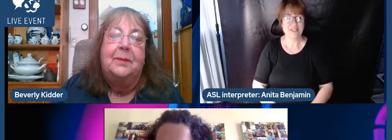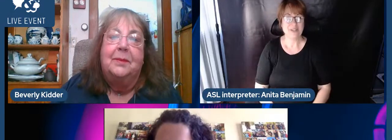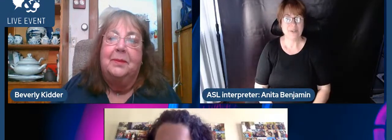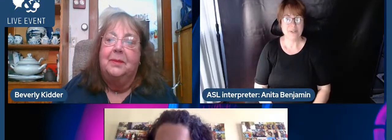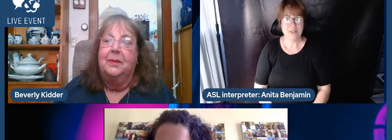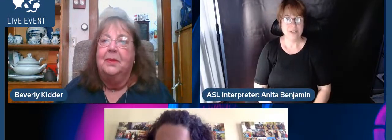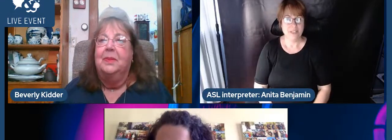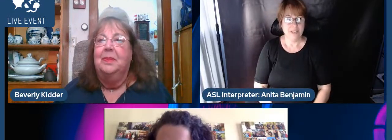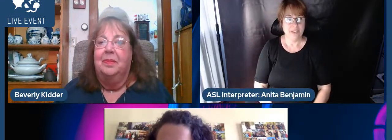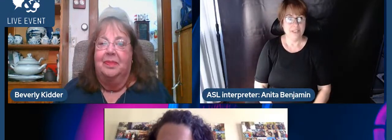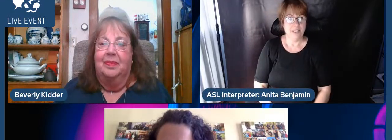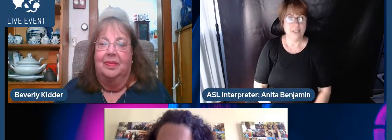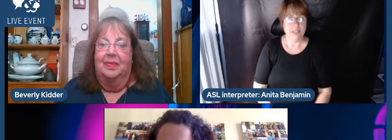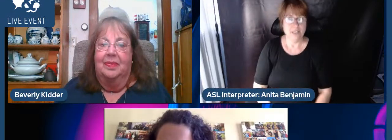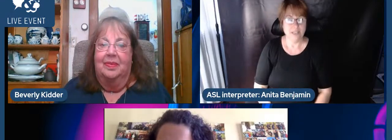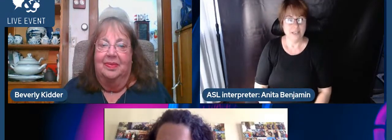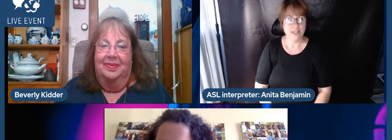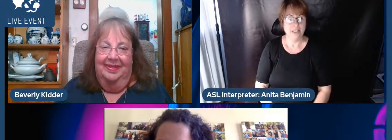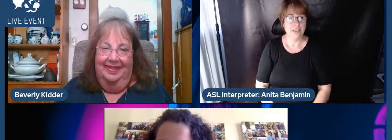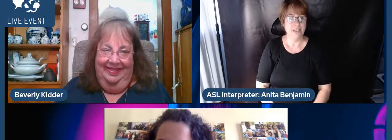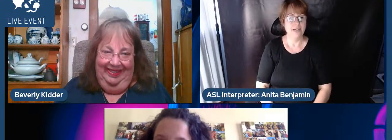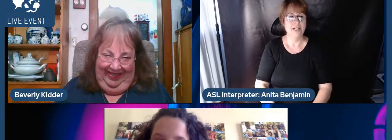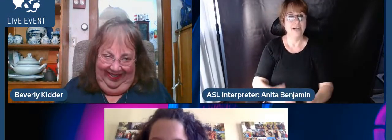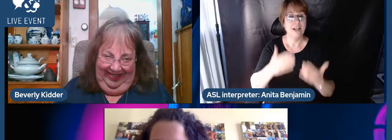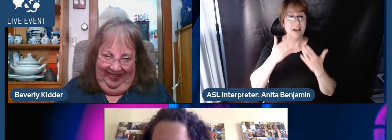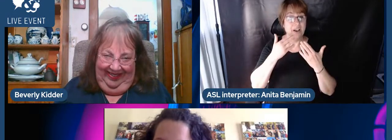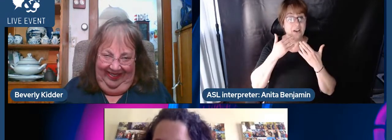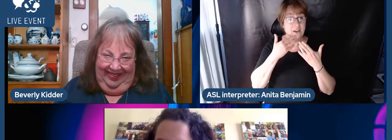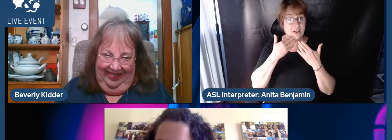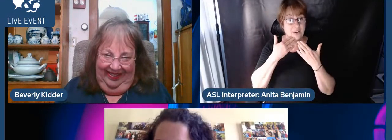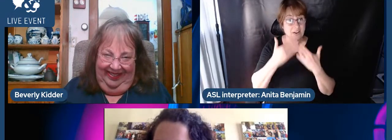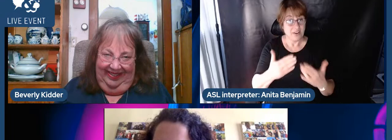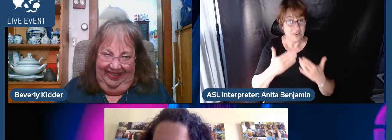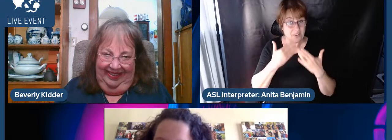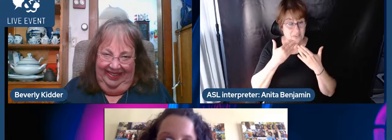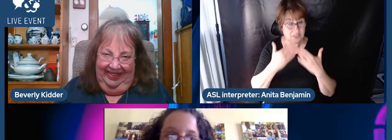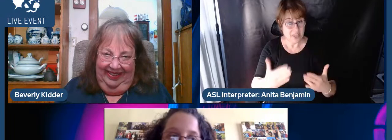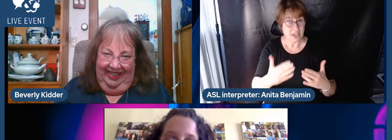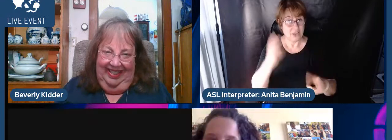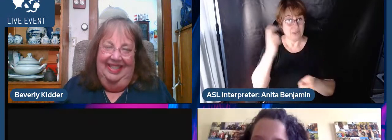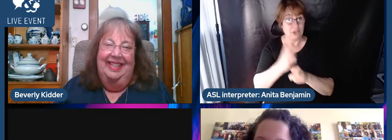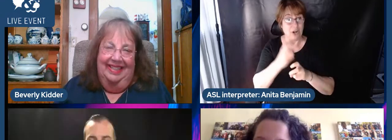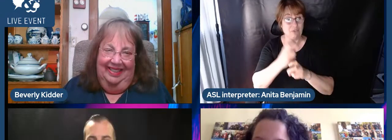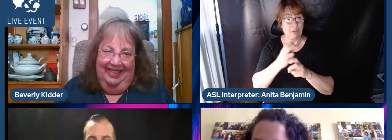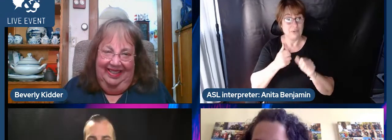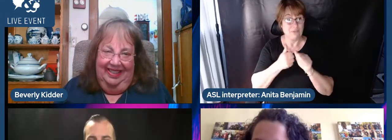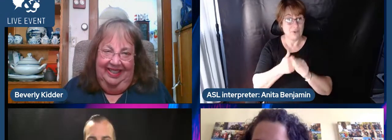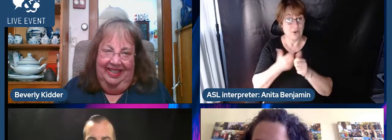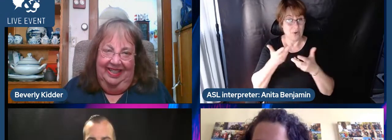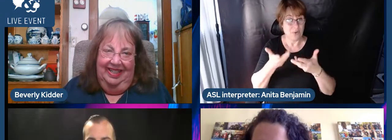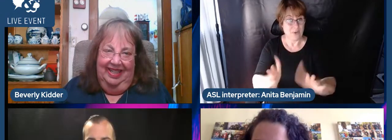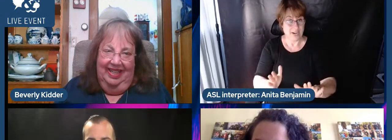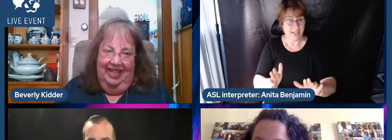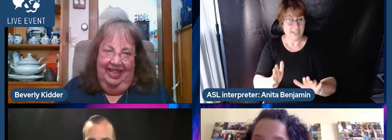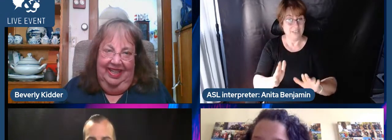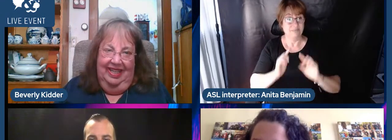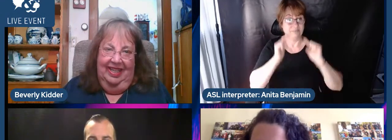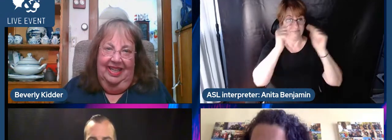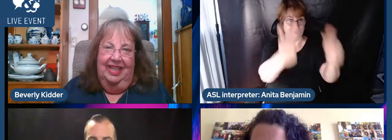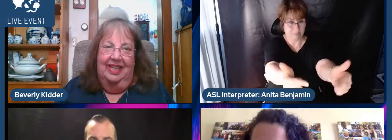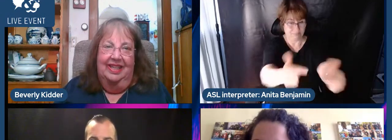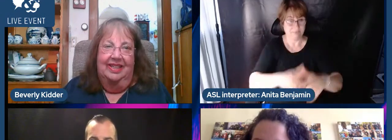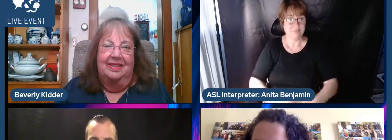Thank you so much for such a beautiful intro, Bev. It's hard for me to follow that already. I want to waste absolutely